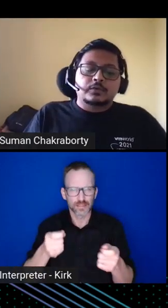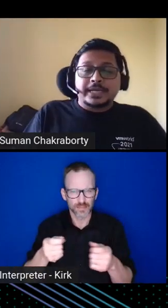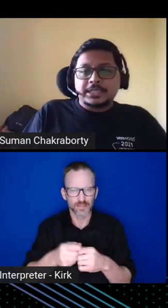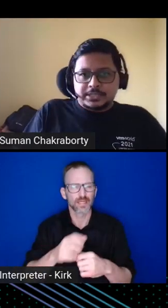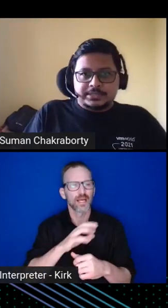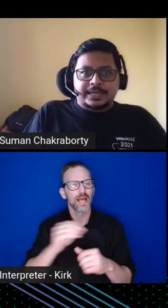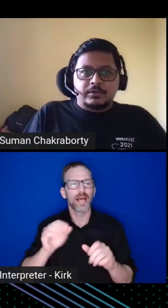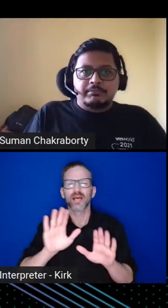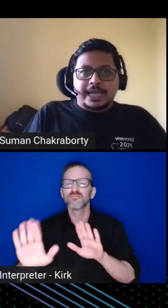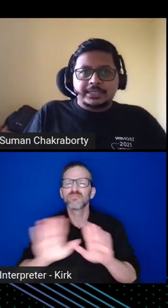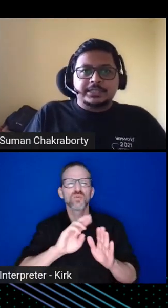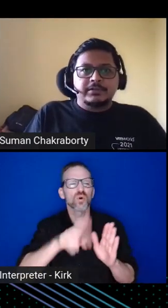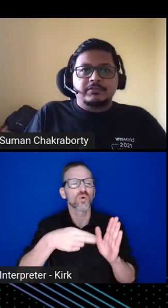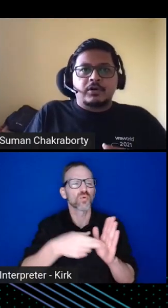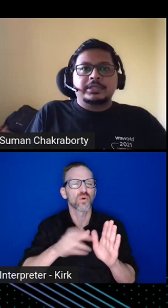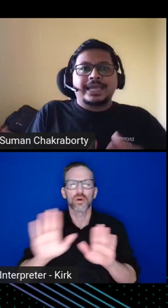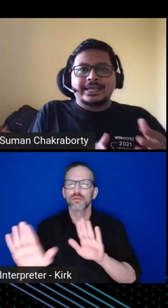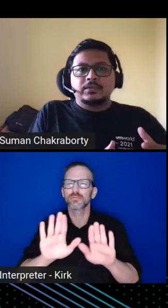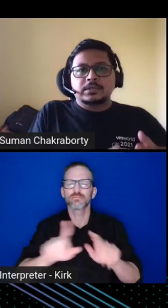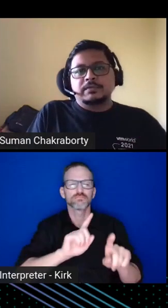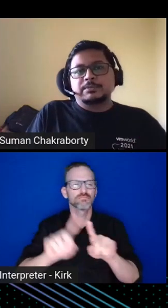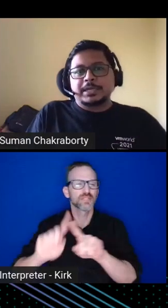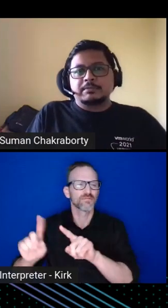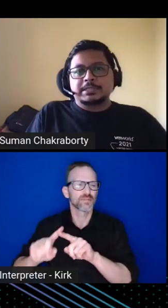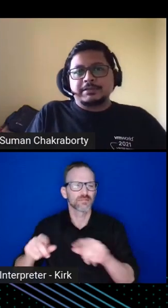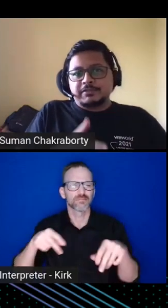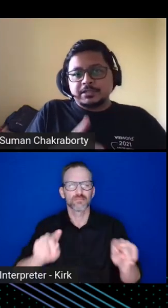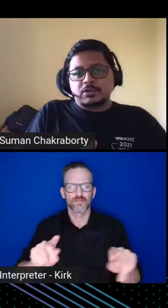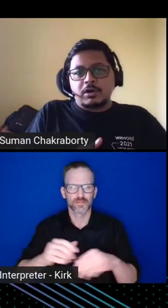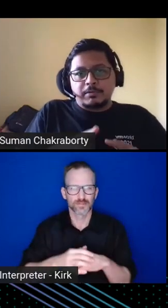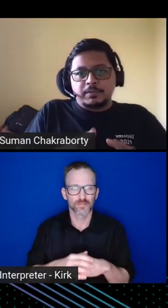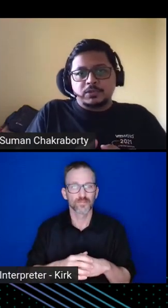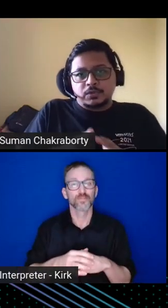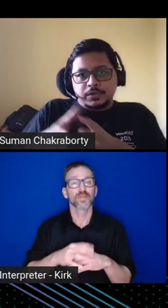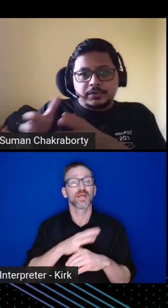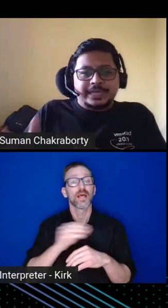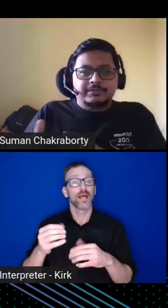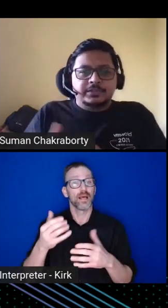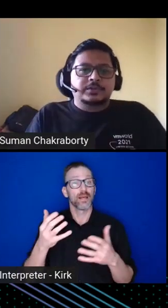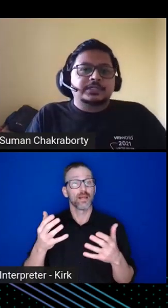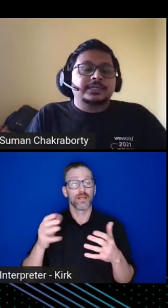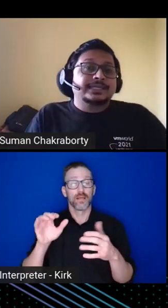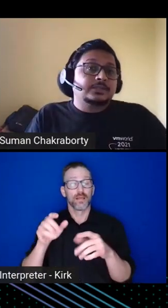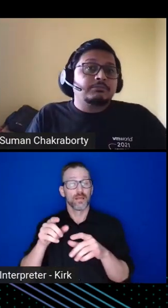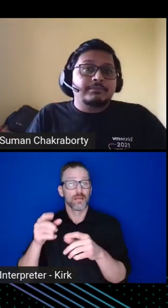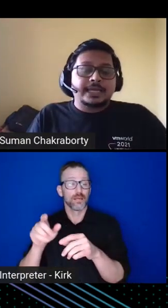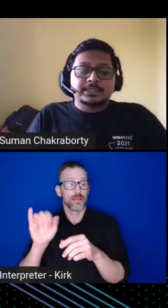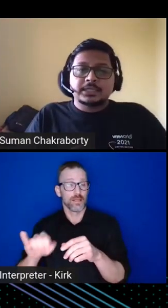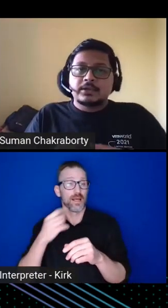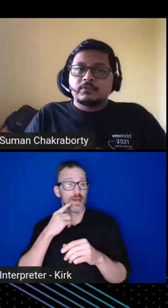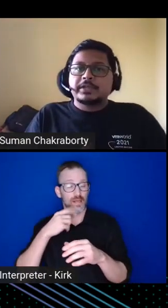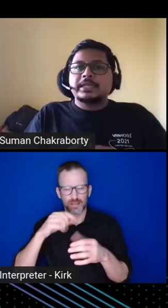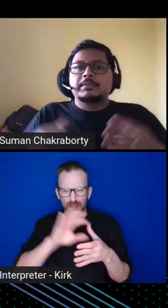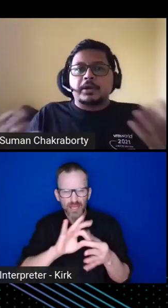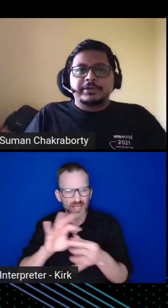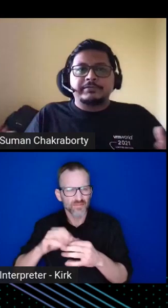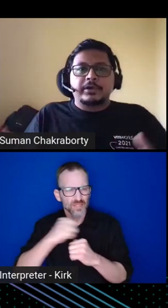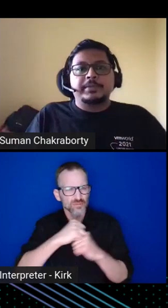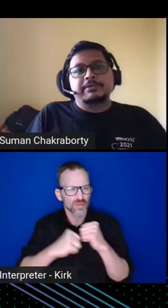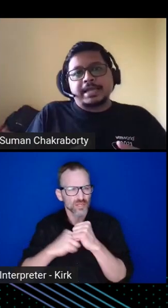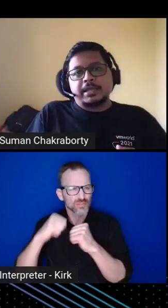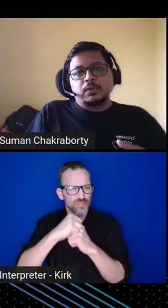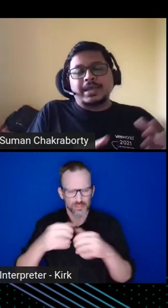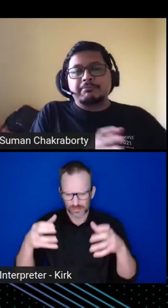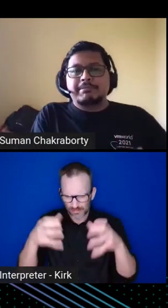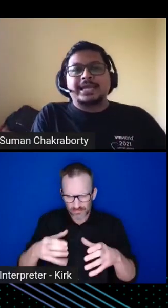the credentials that you are managing for the end user, which becomes the first hop to your infrastructure, is not managed within the boundary